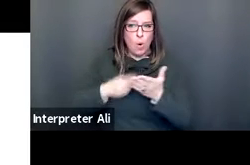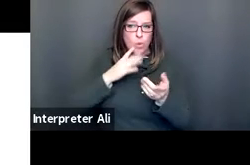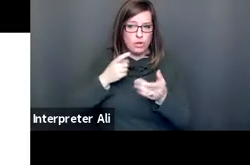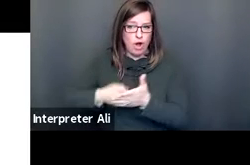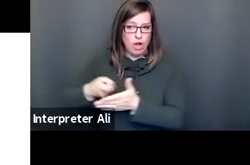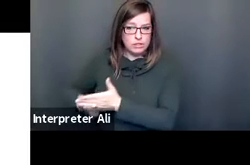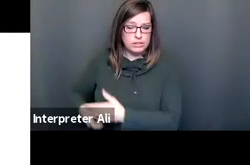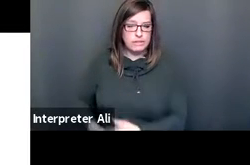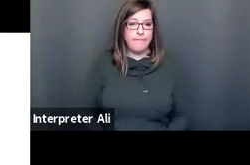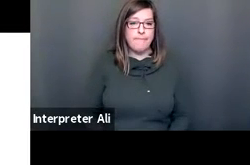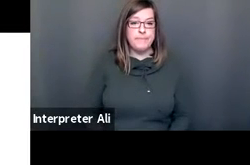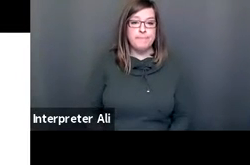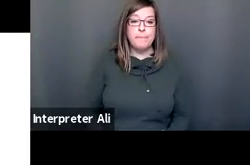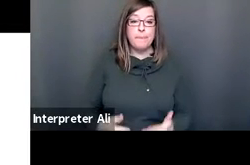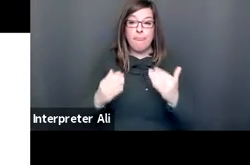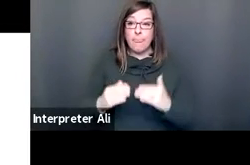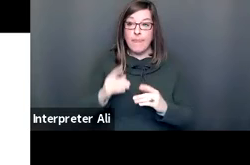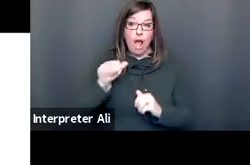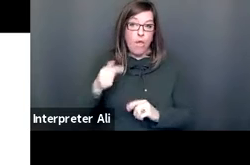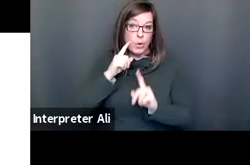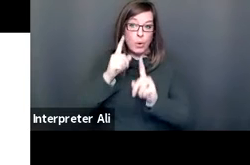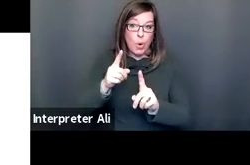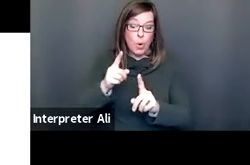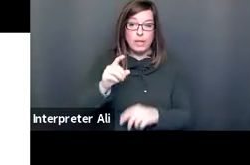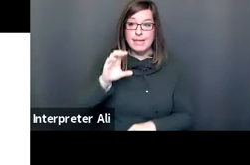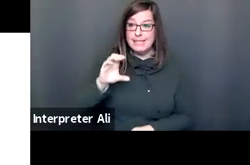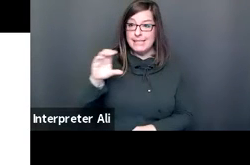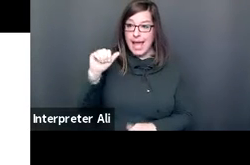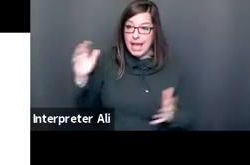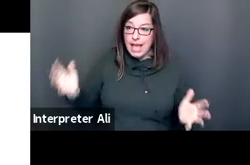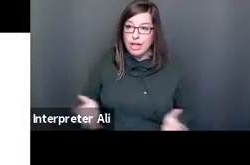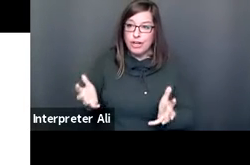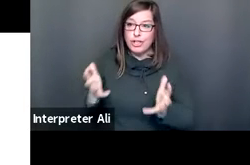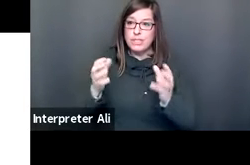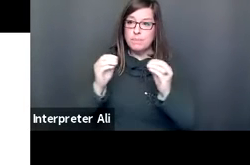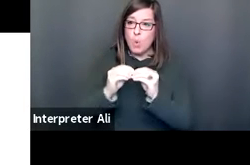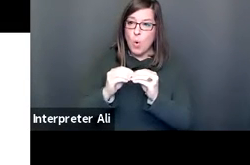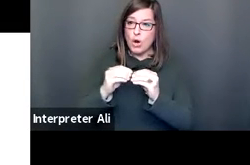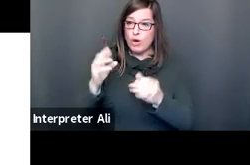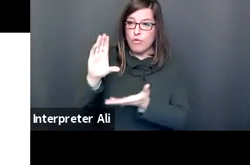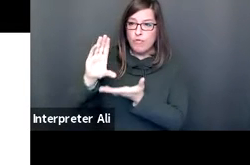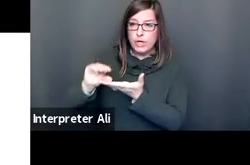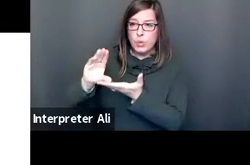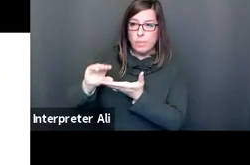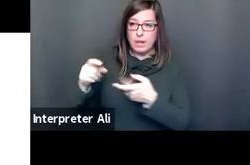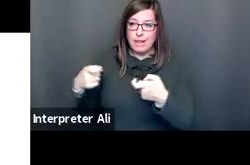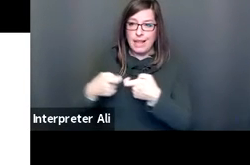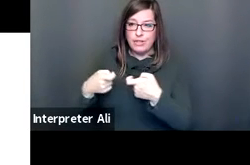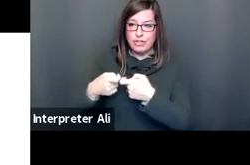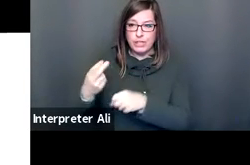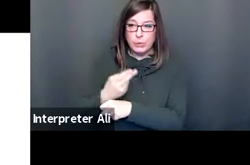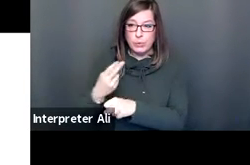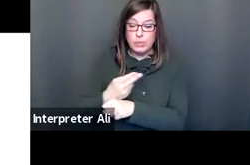Another goal is to use CCA to accelerate the transition to renewable energy, something the City of Rochester has committed